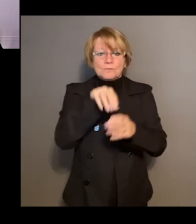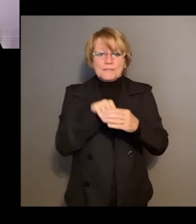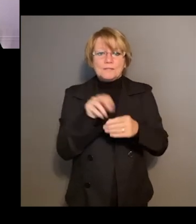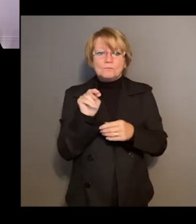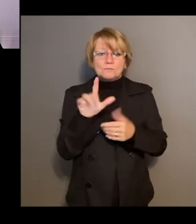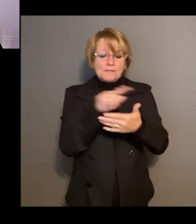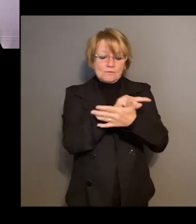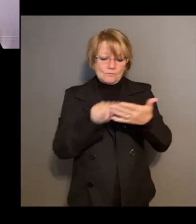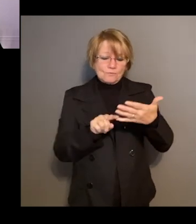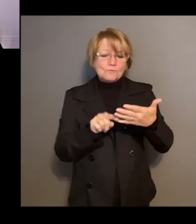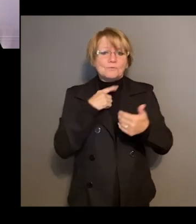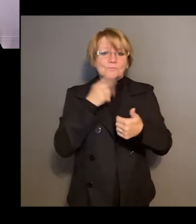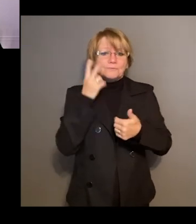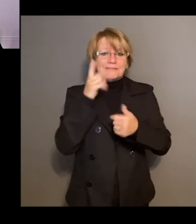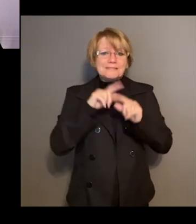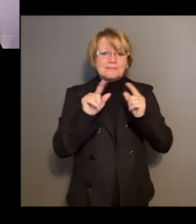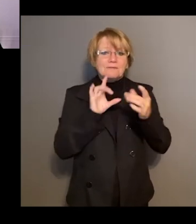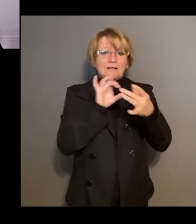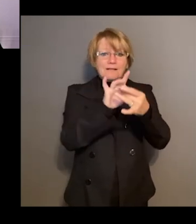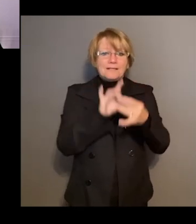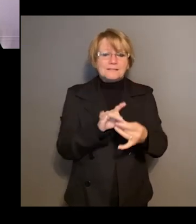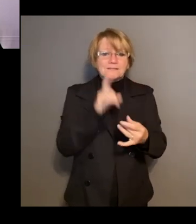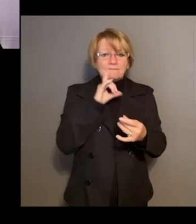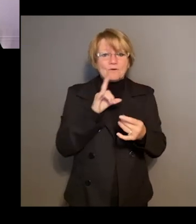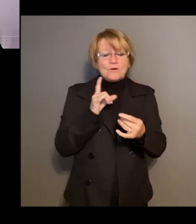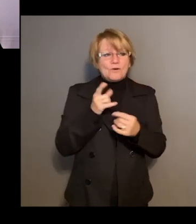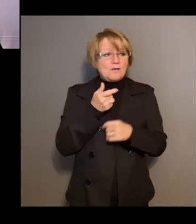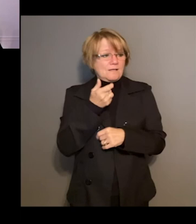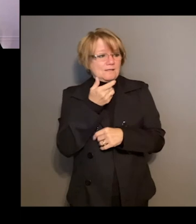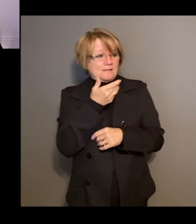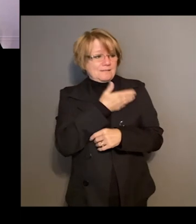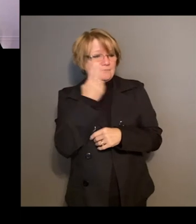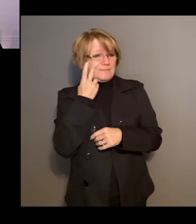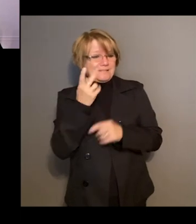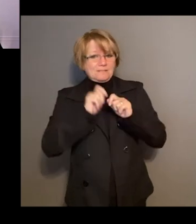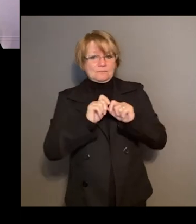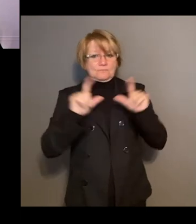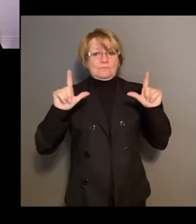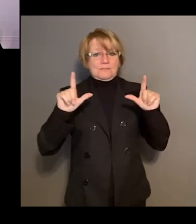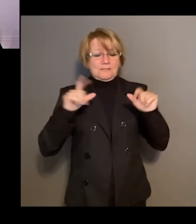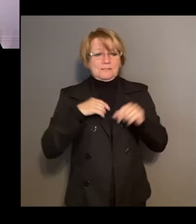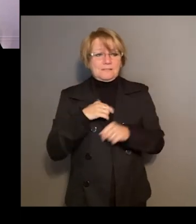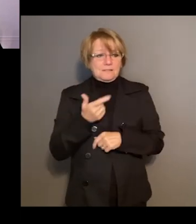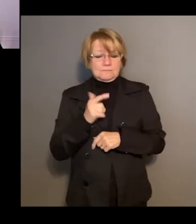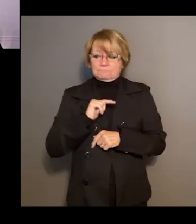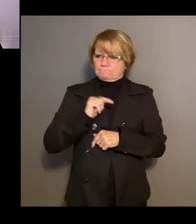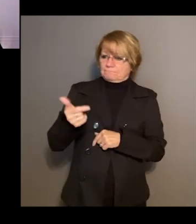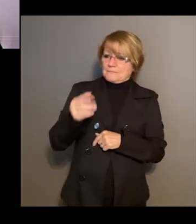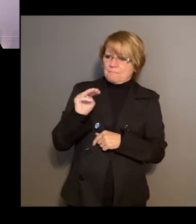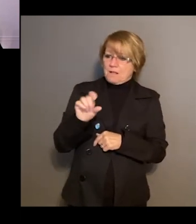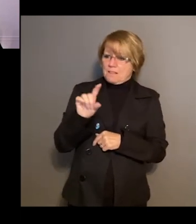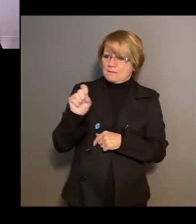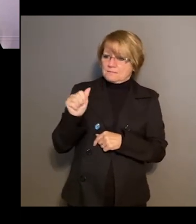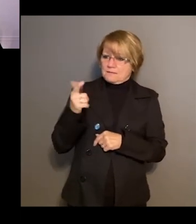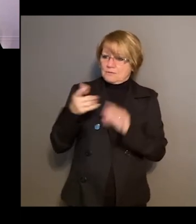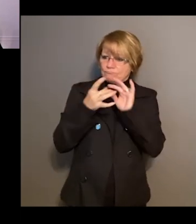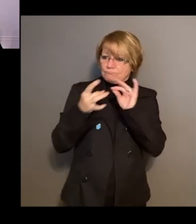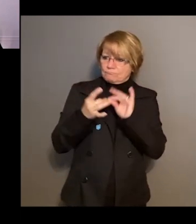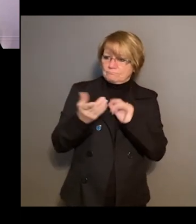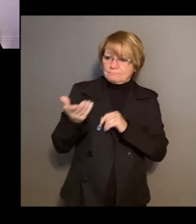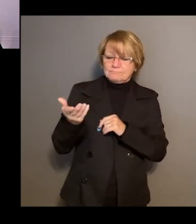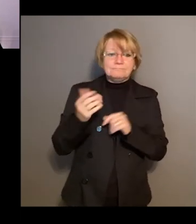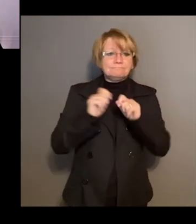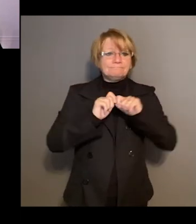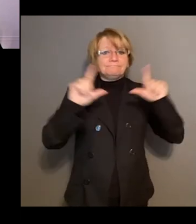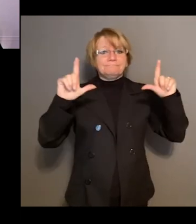within that newsletter. You're going to receive links to something like this. Melissa, would you like to take it away and talk real